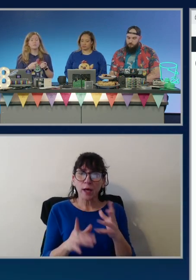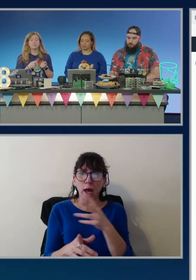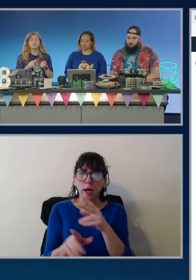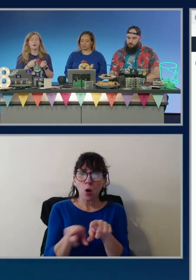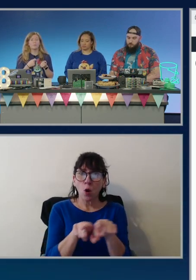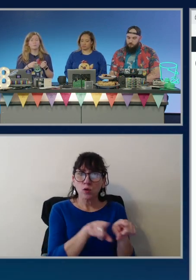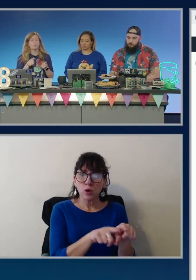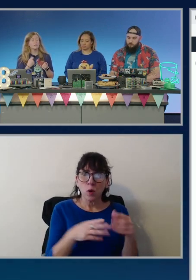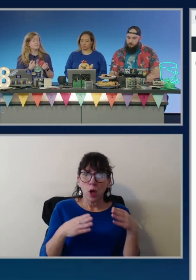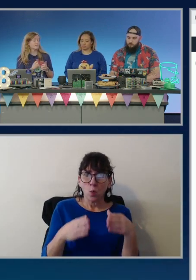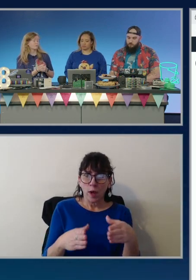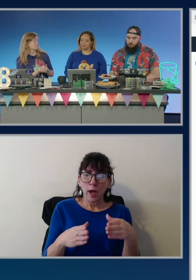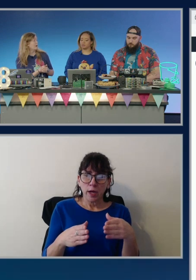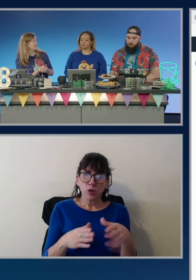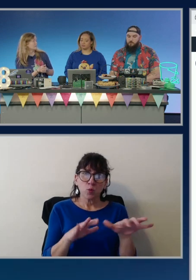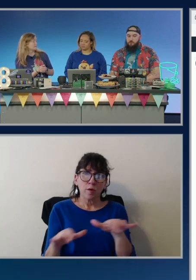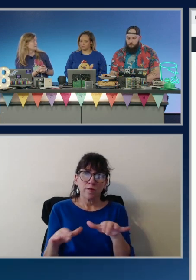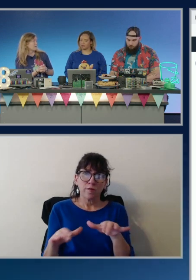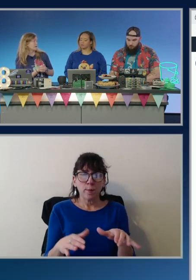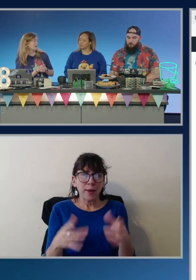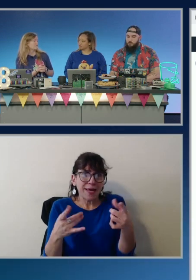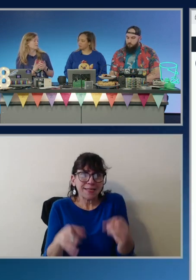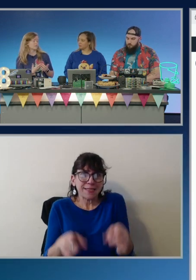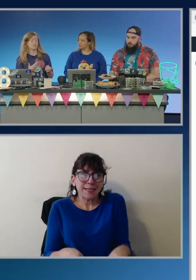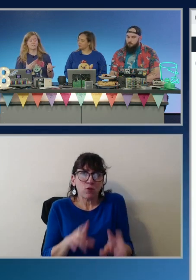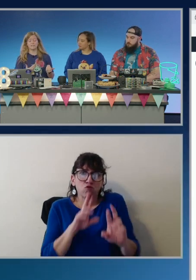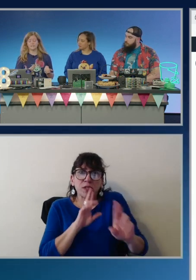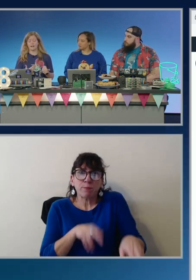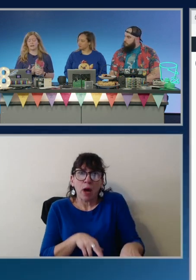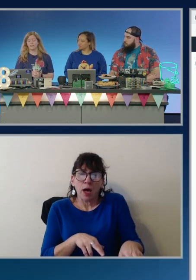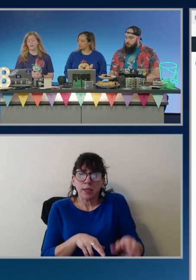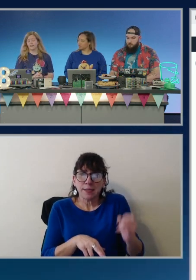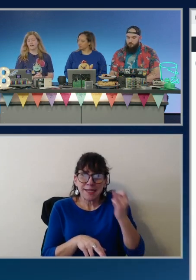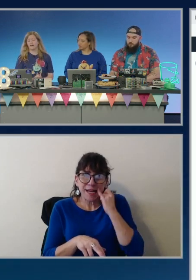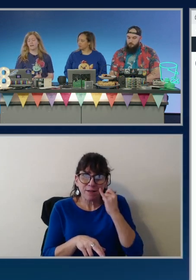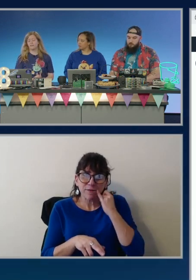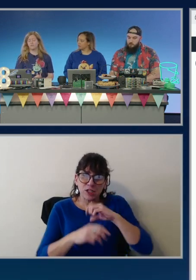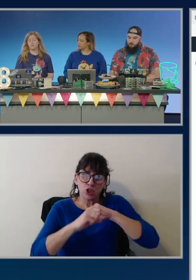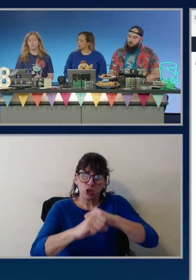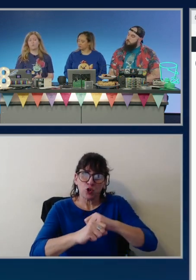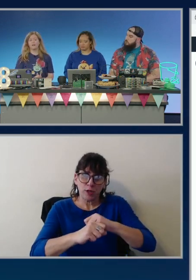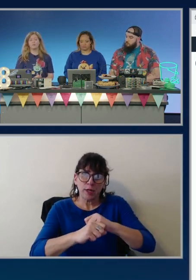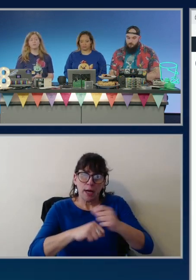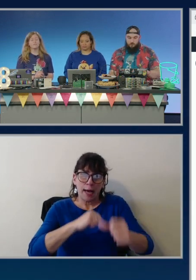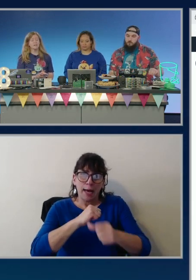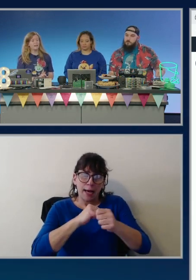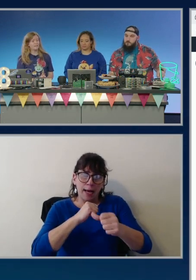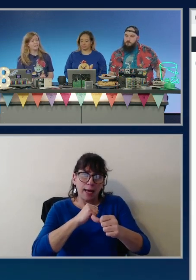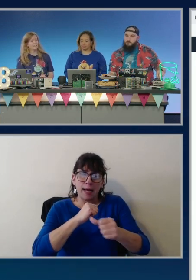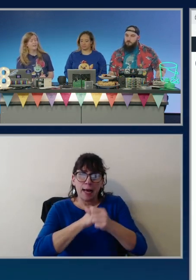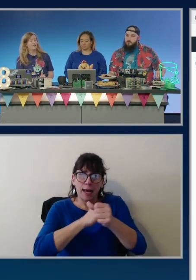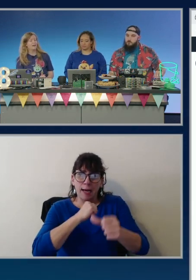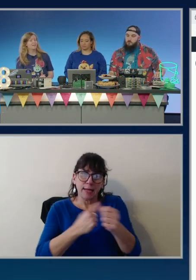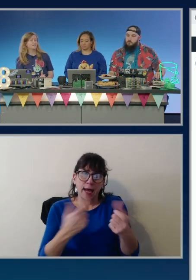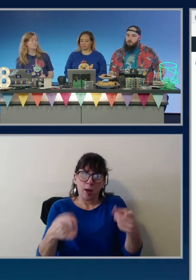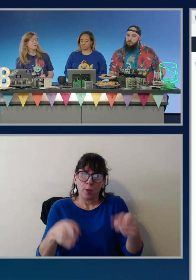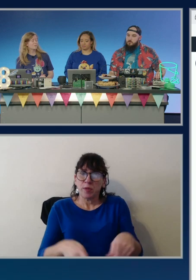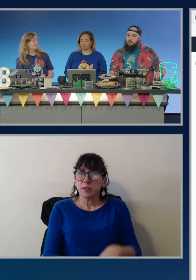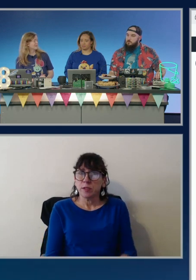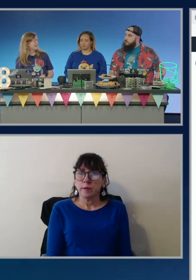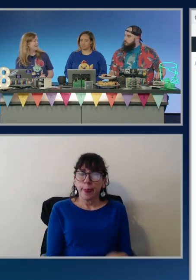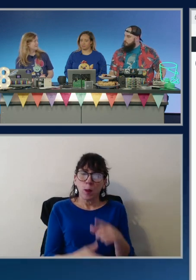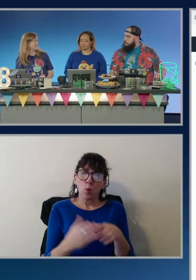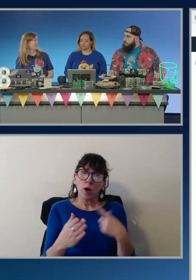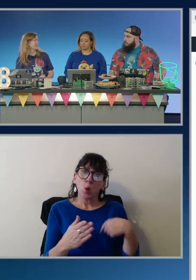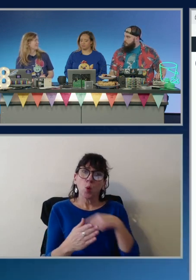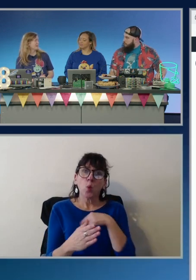way to perform incident response in the event of a security attack. And so what we've done is we wrote